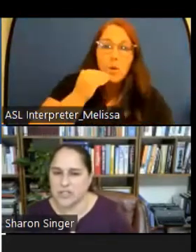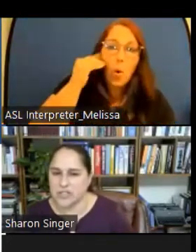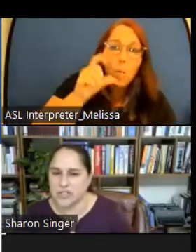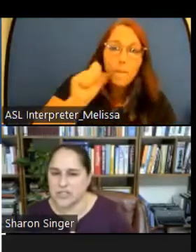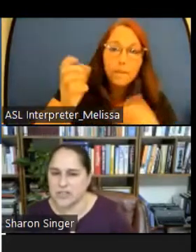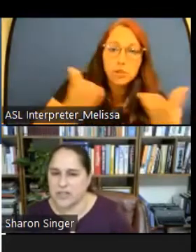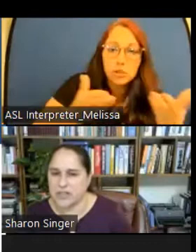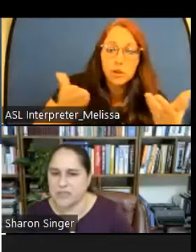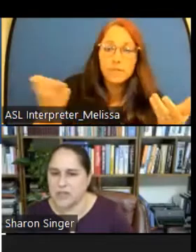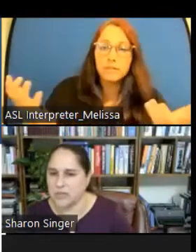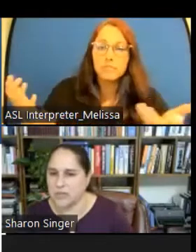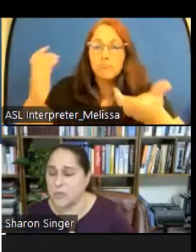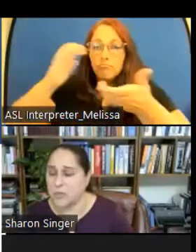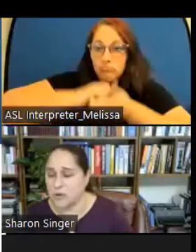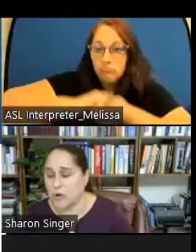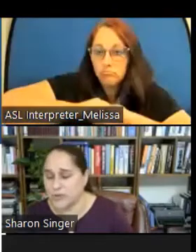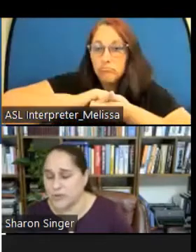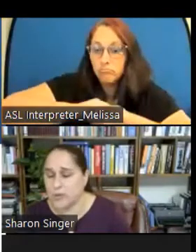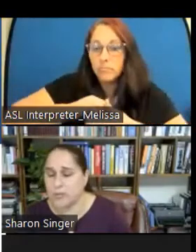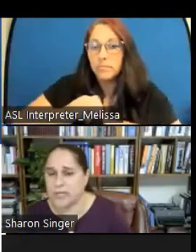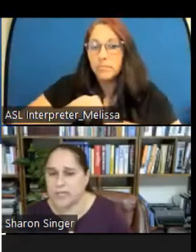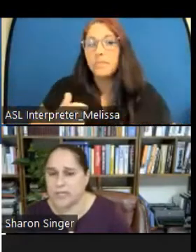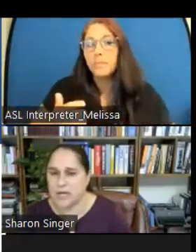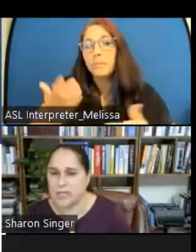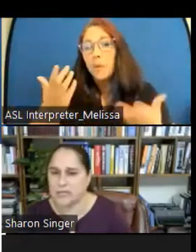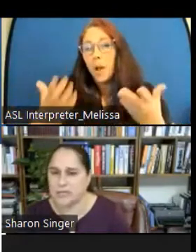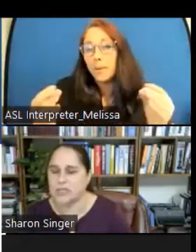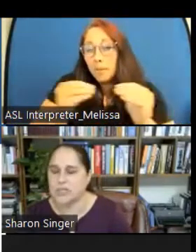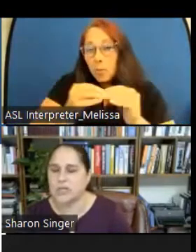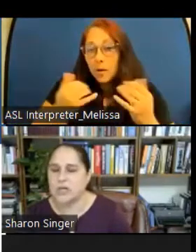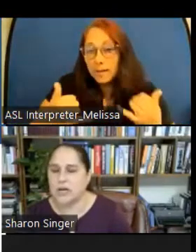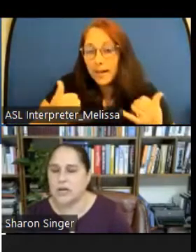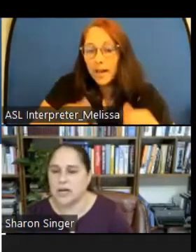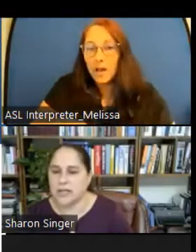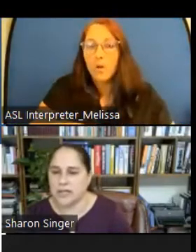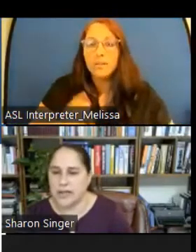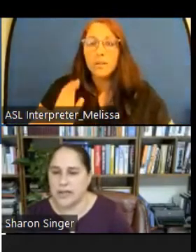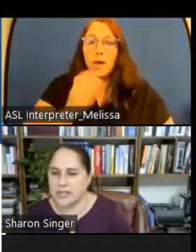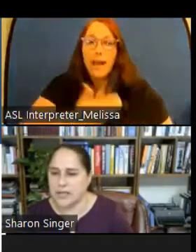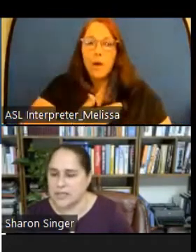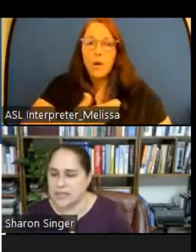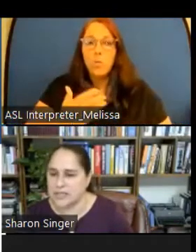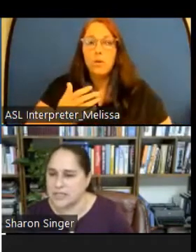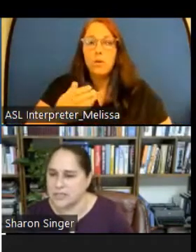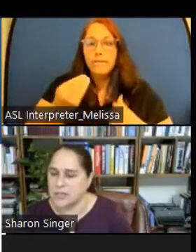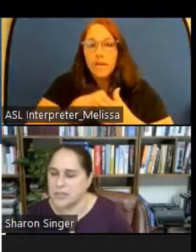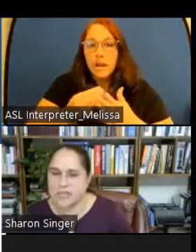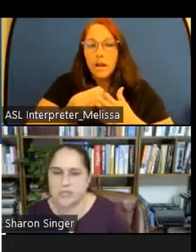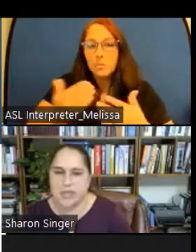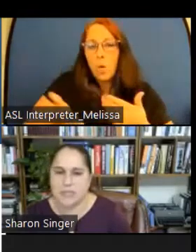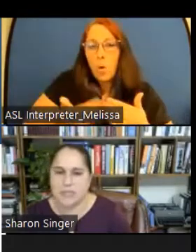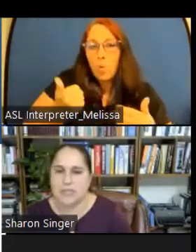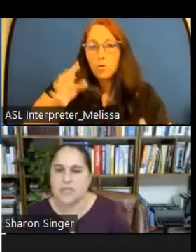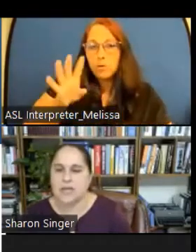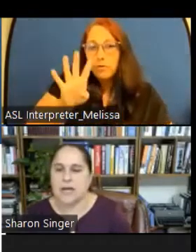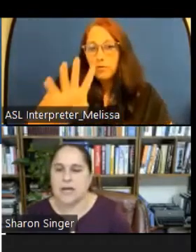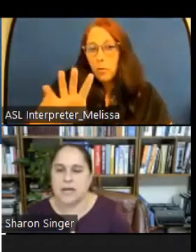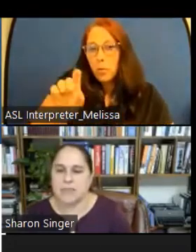our ESG CV fund was almost $4 billion in the CARES Act that is still being